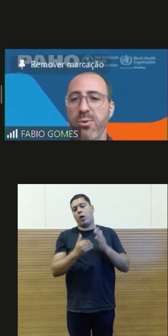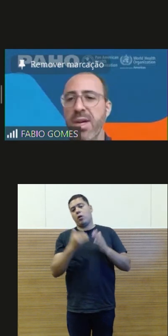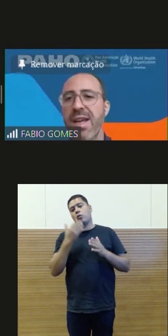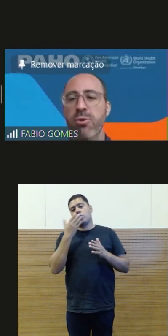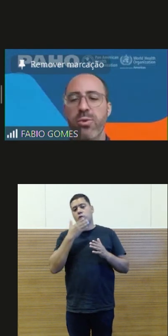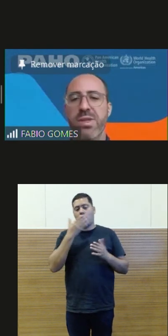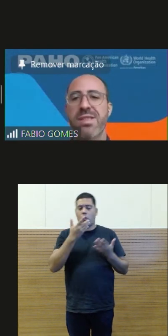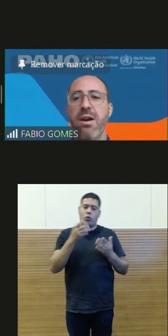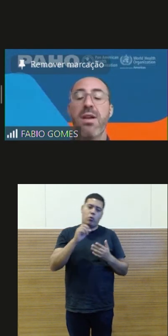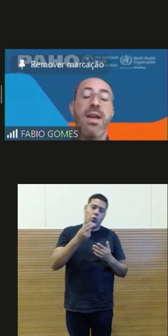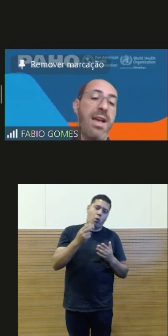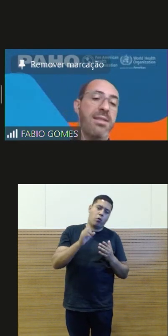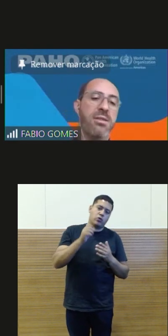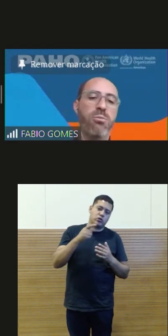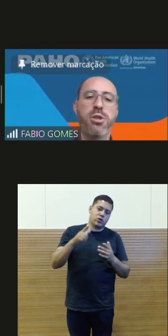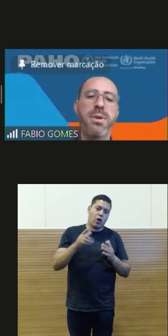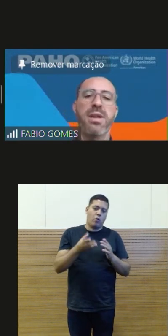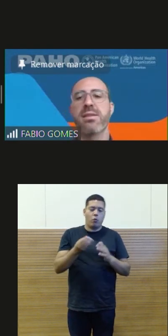in sodium,